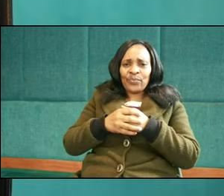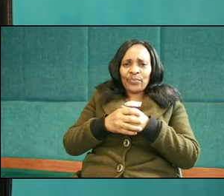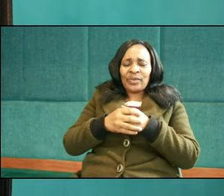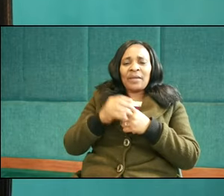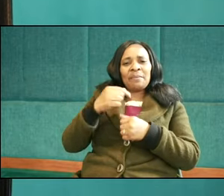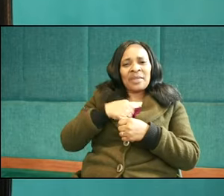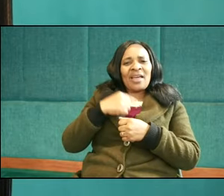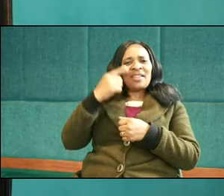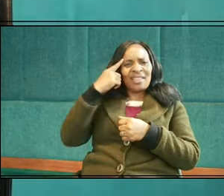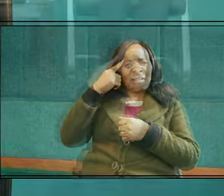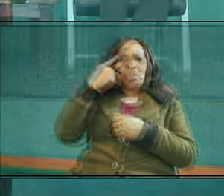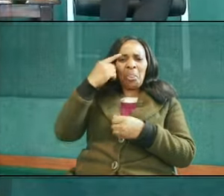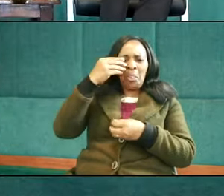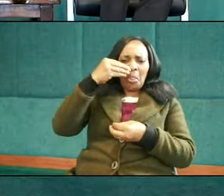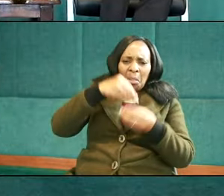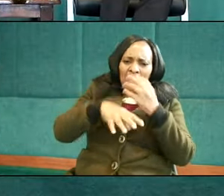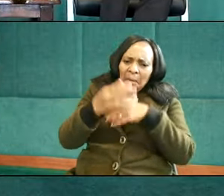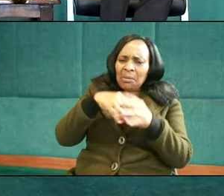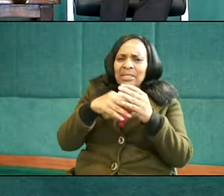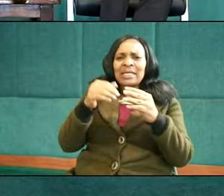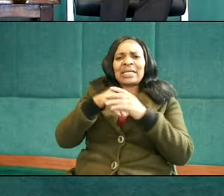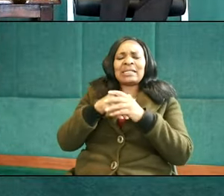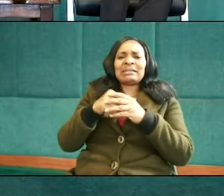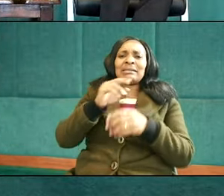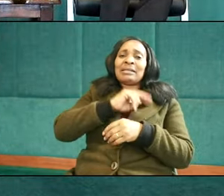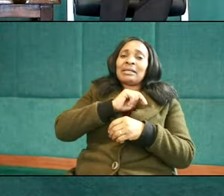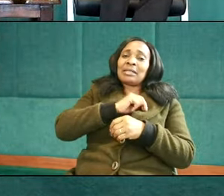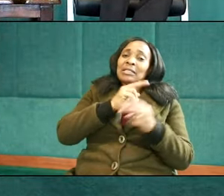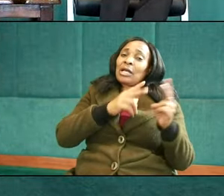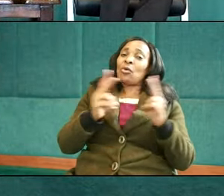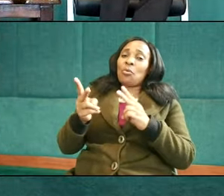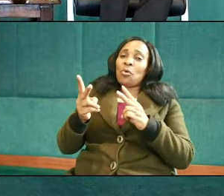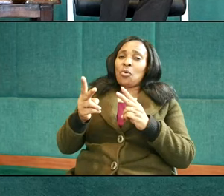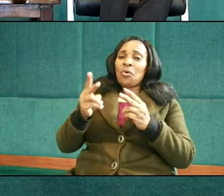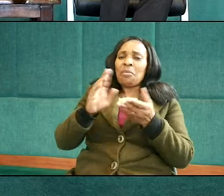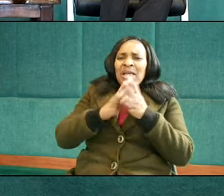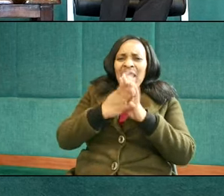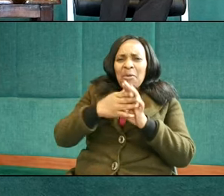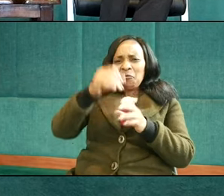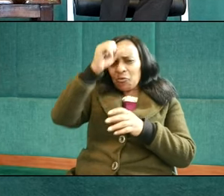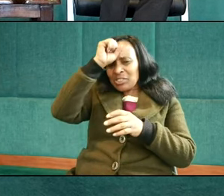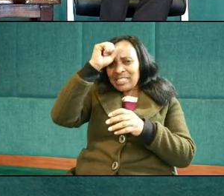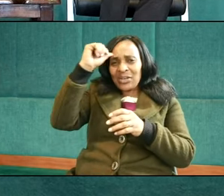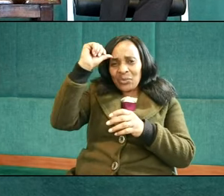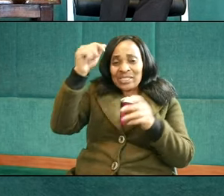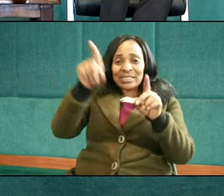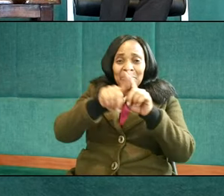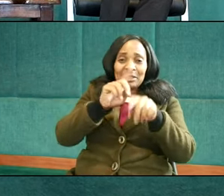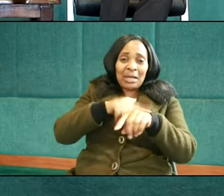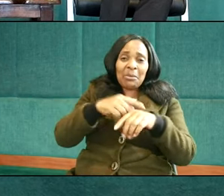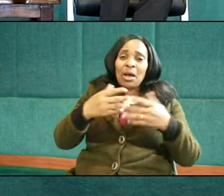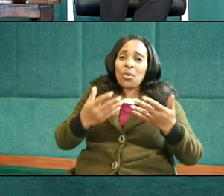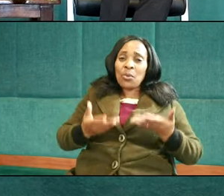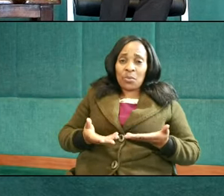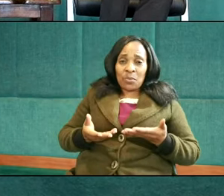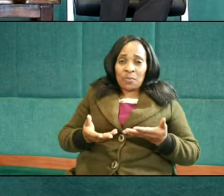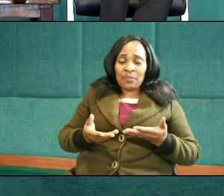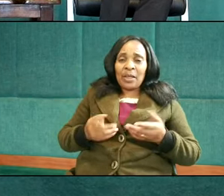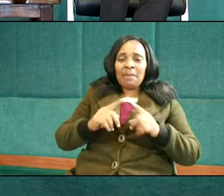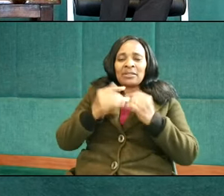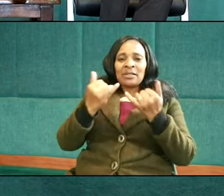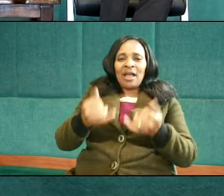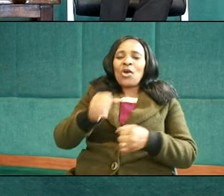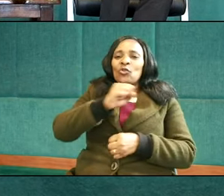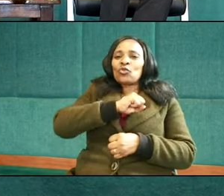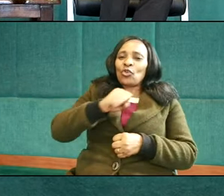I think it's contradictory in nature because it's hard to be foolish and wise at the same time. And it's interesting that